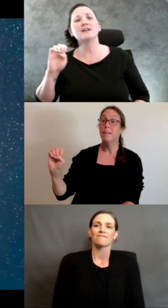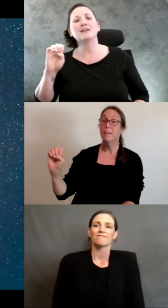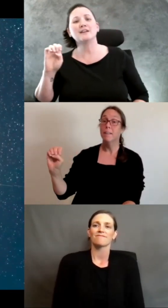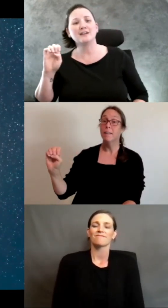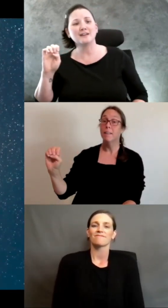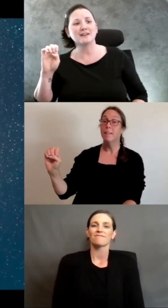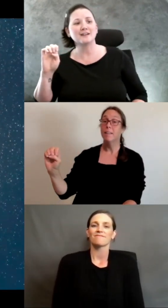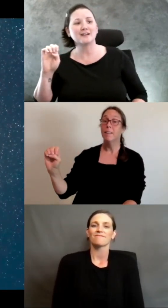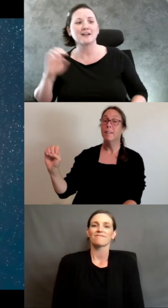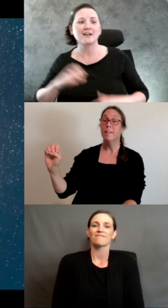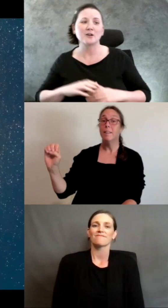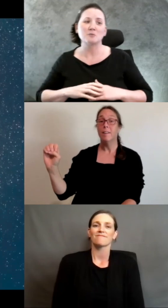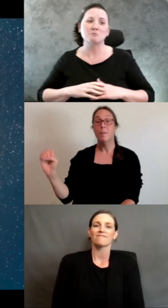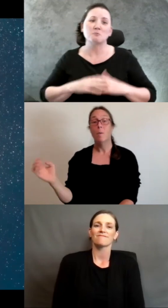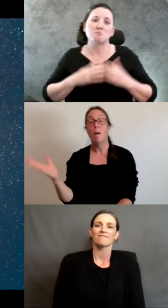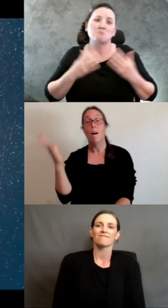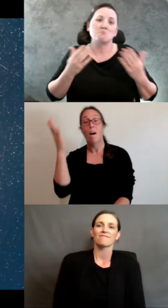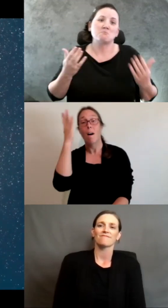be